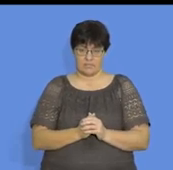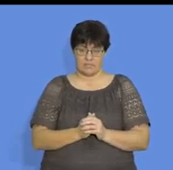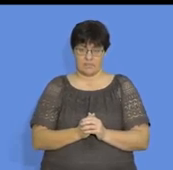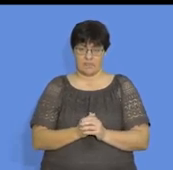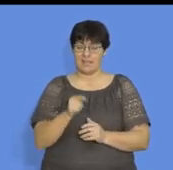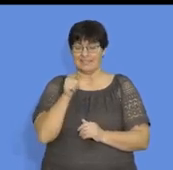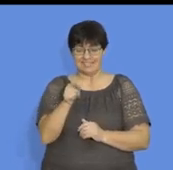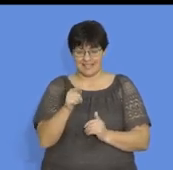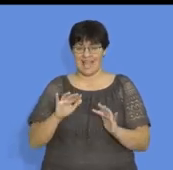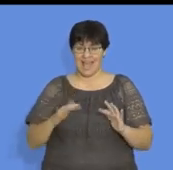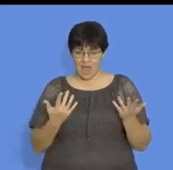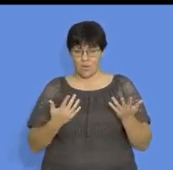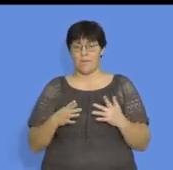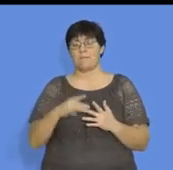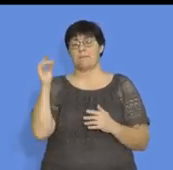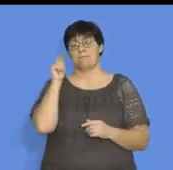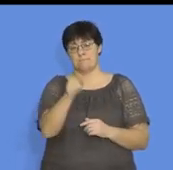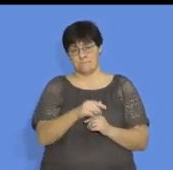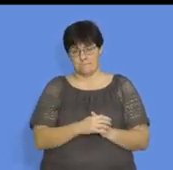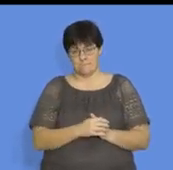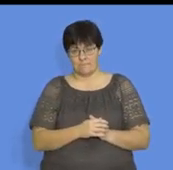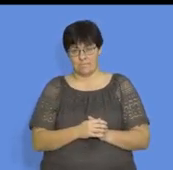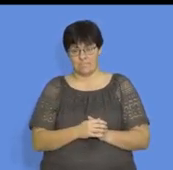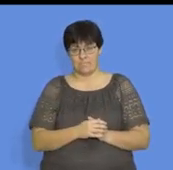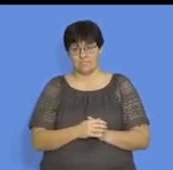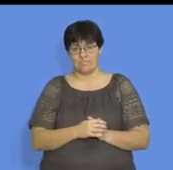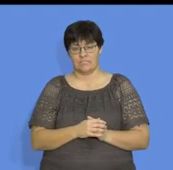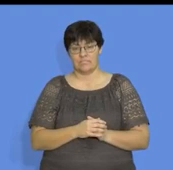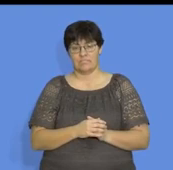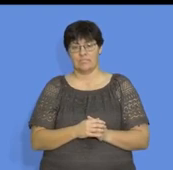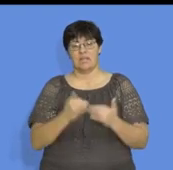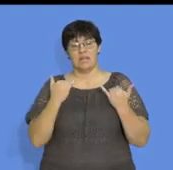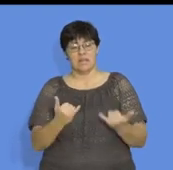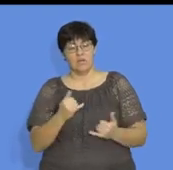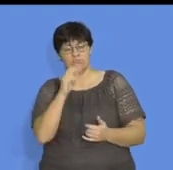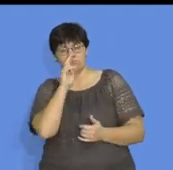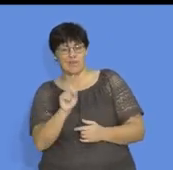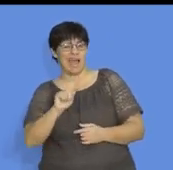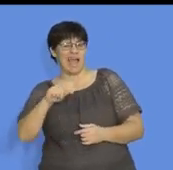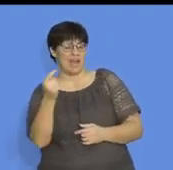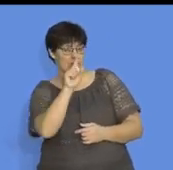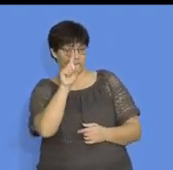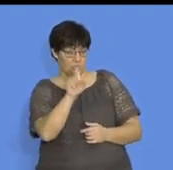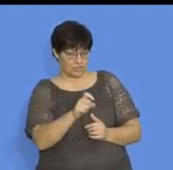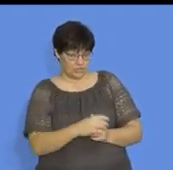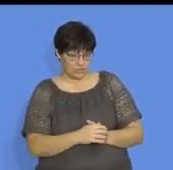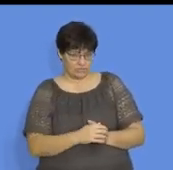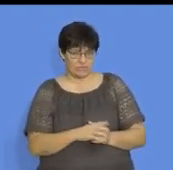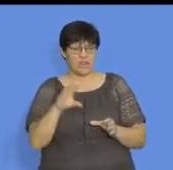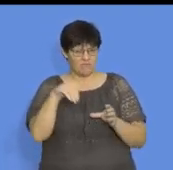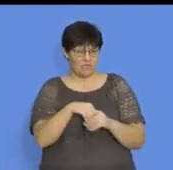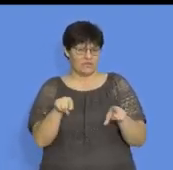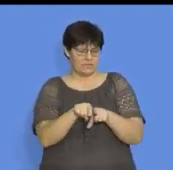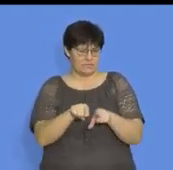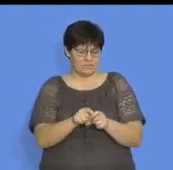So this is how we can then use this. But now let's look at another question that involves